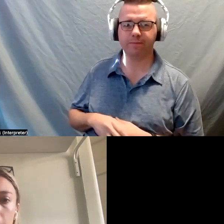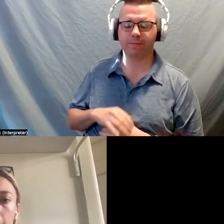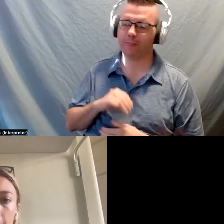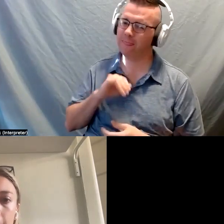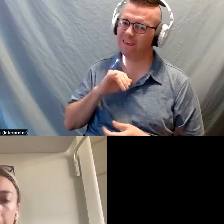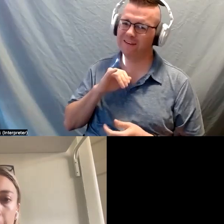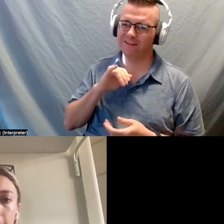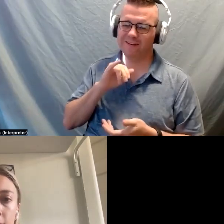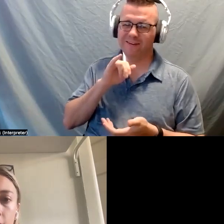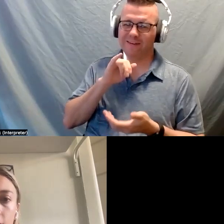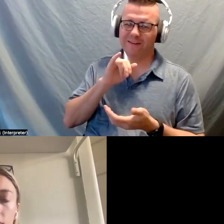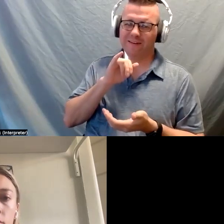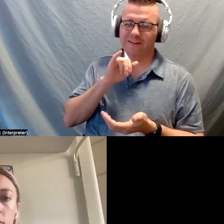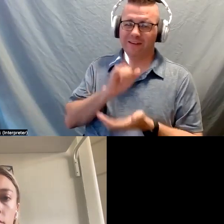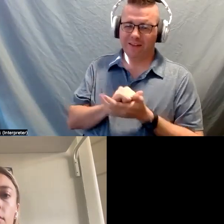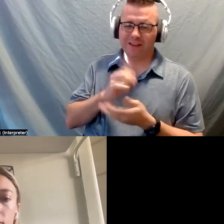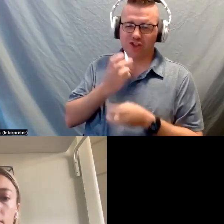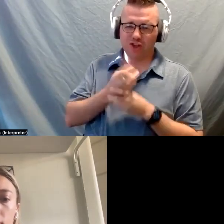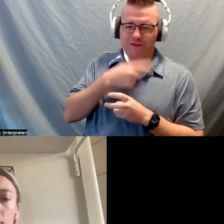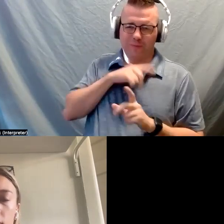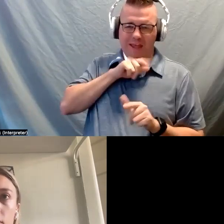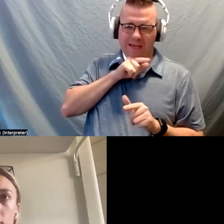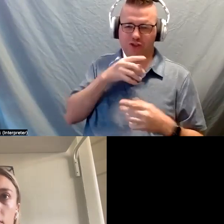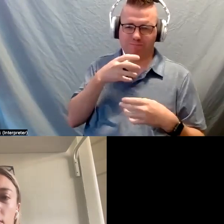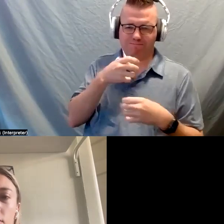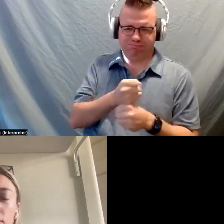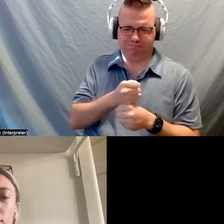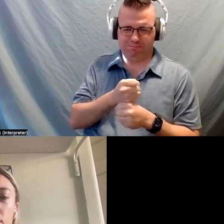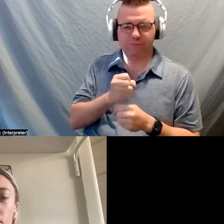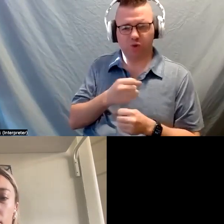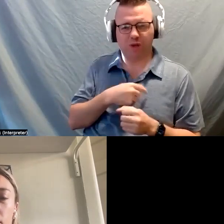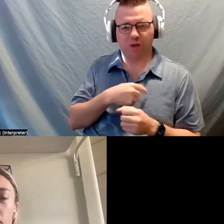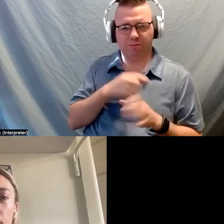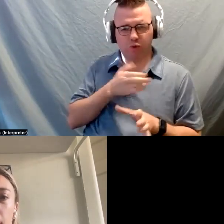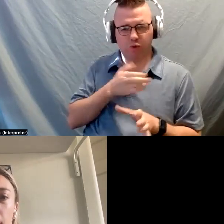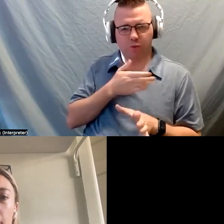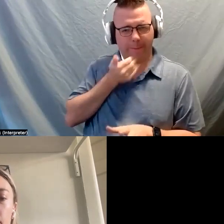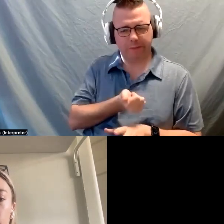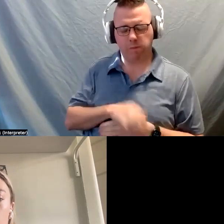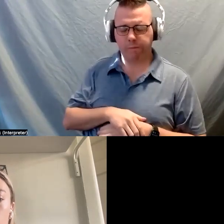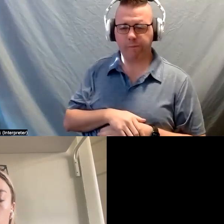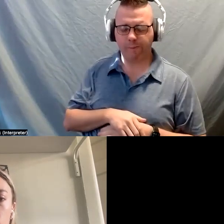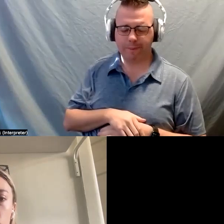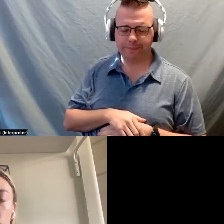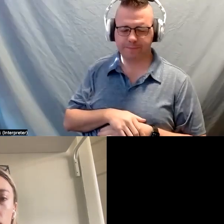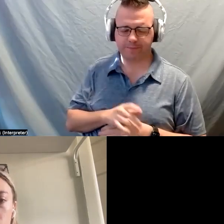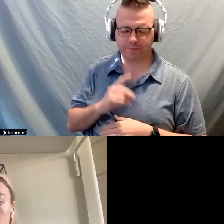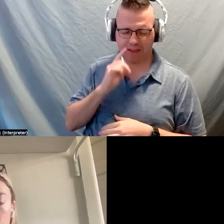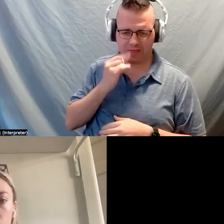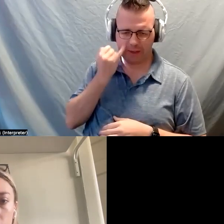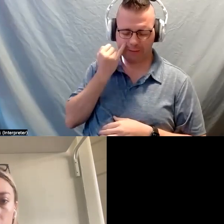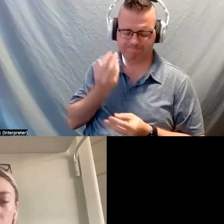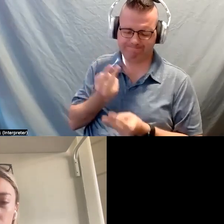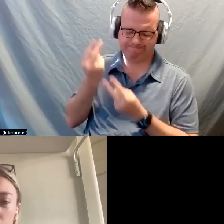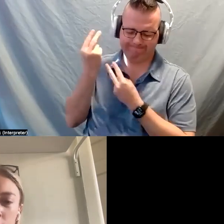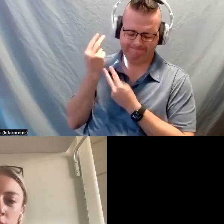to answer succinctly, but I'll do my best. I think there was if we think back